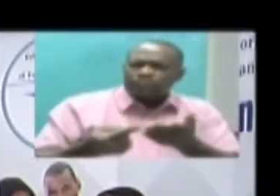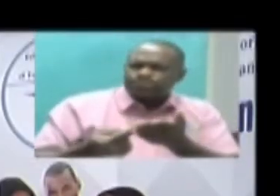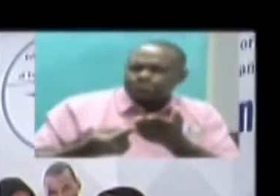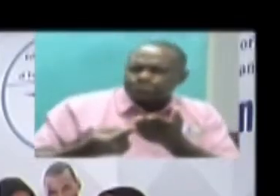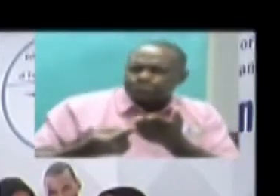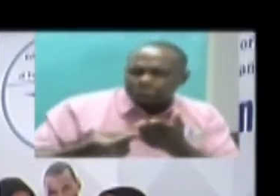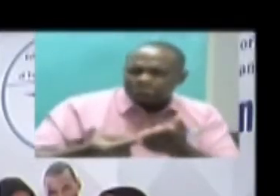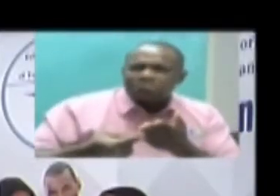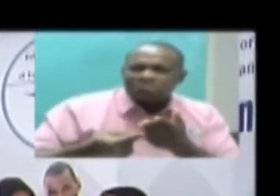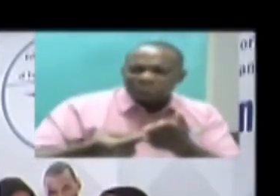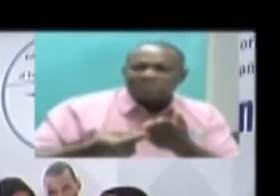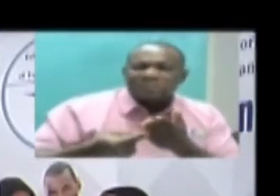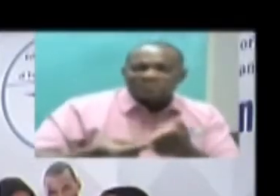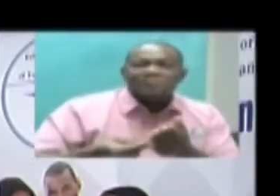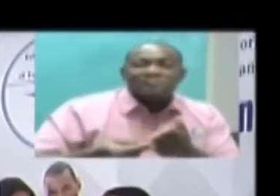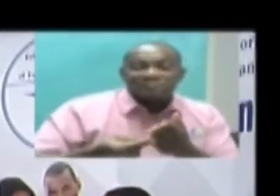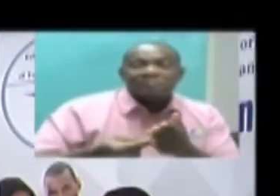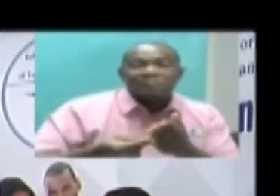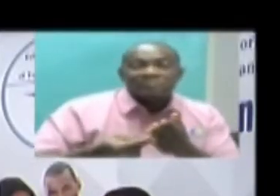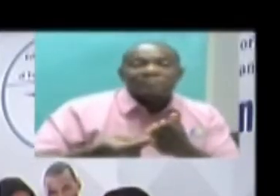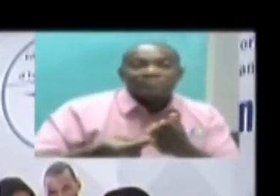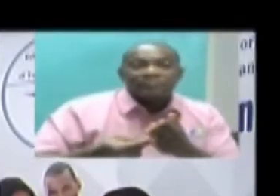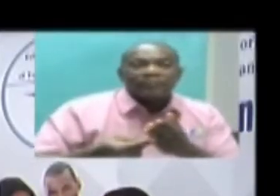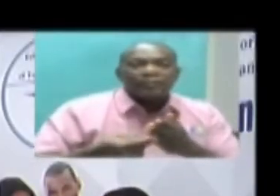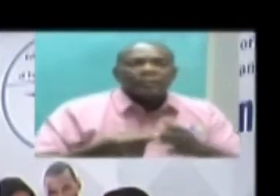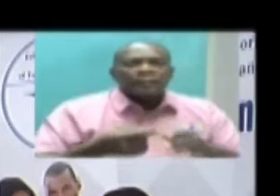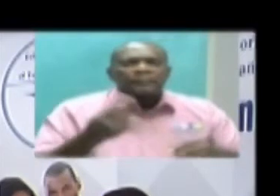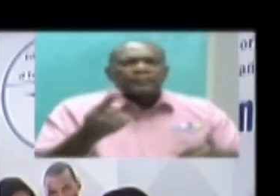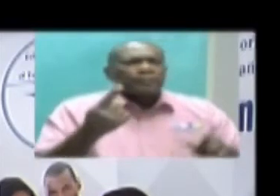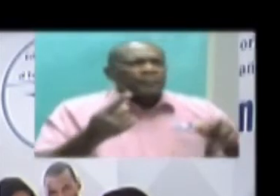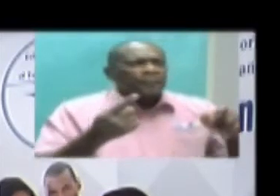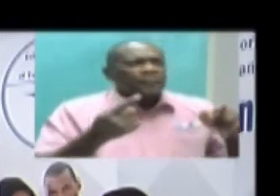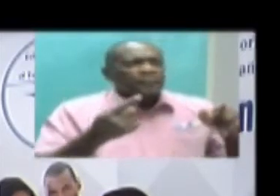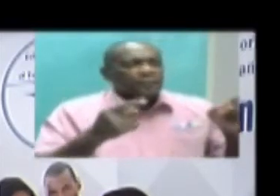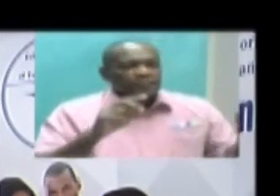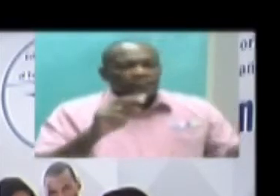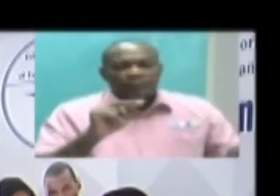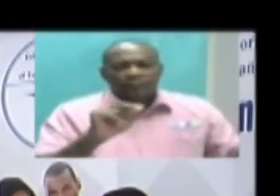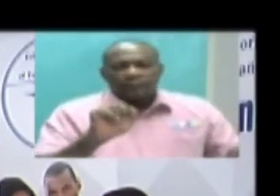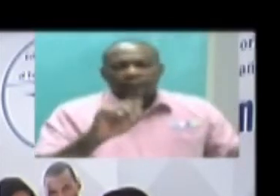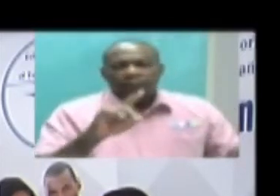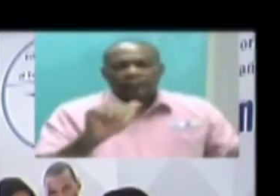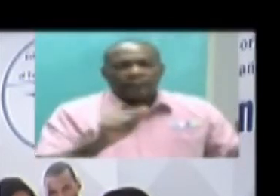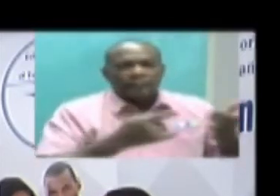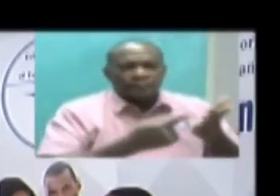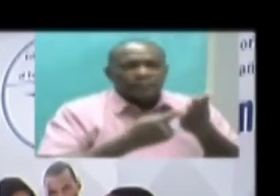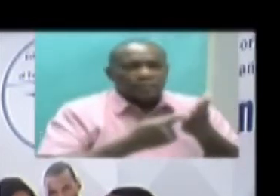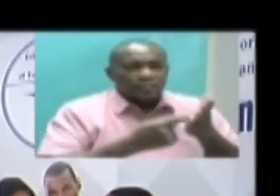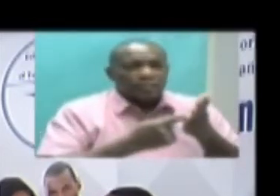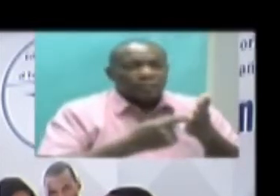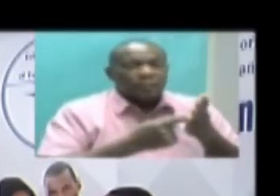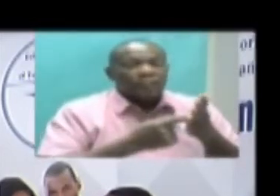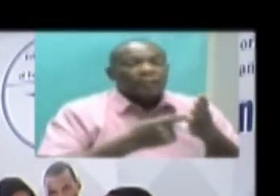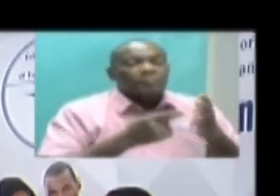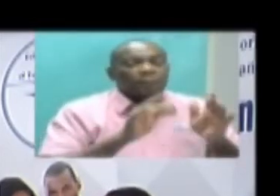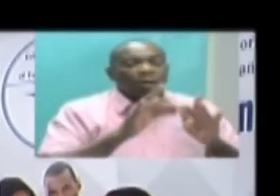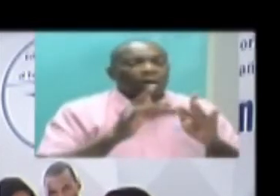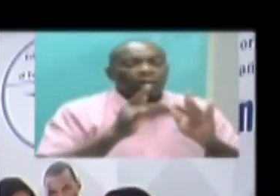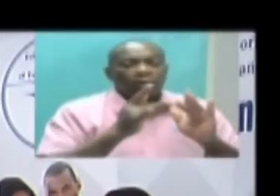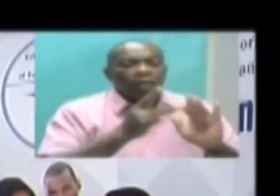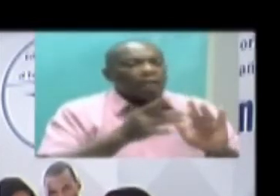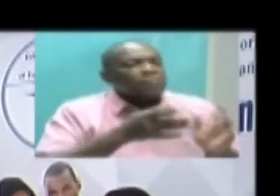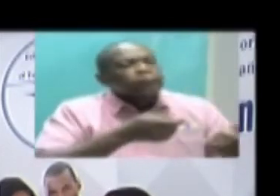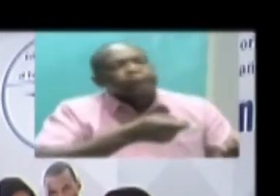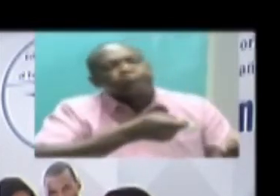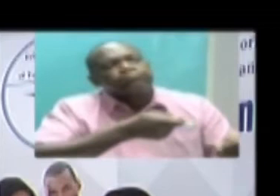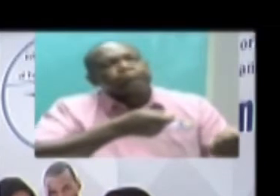there's one thing I wanted to touch on what Daniel spoke about as it pertains to, you know, this online grooming. Now, and again,